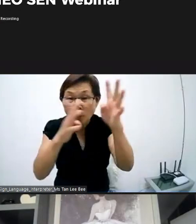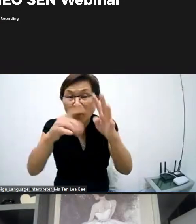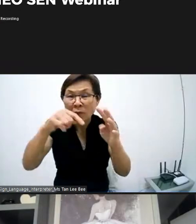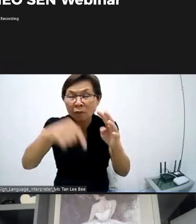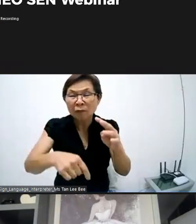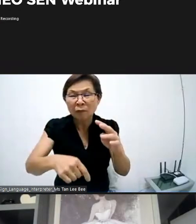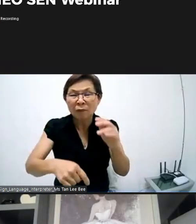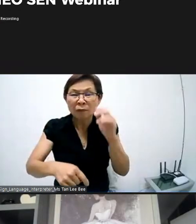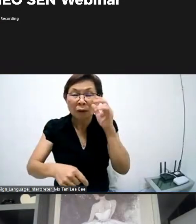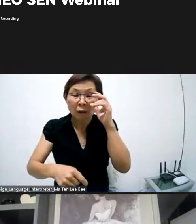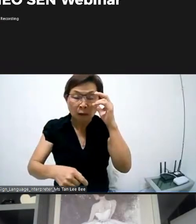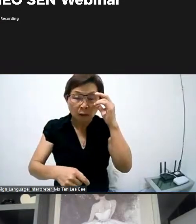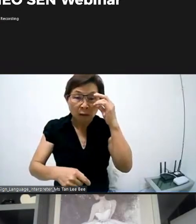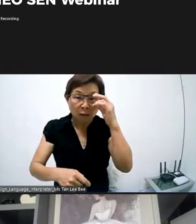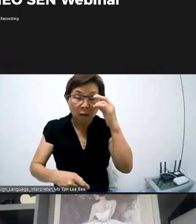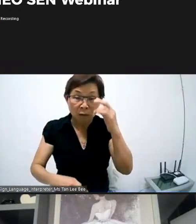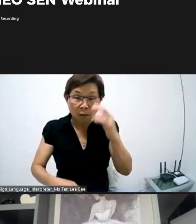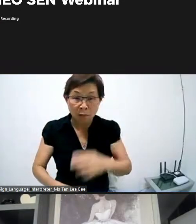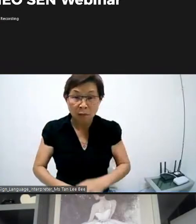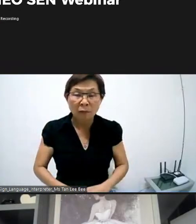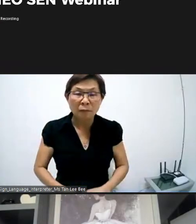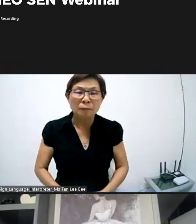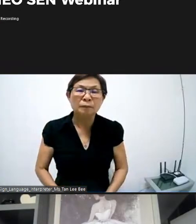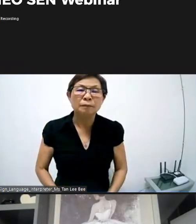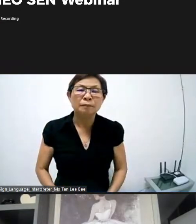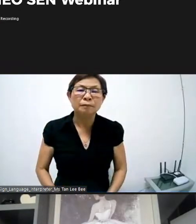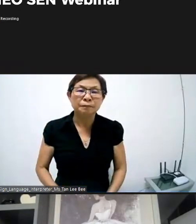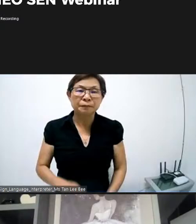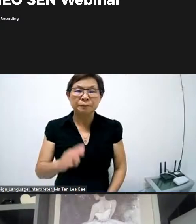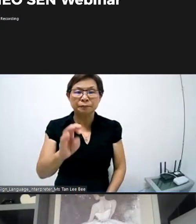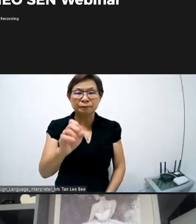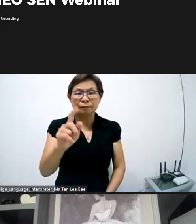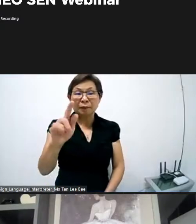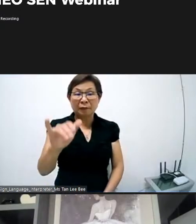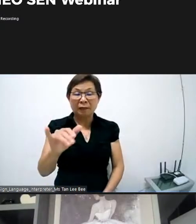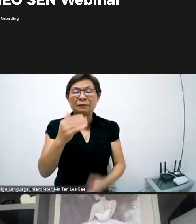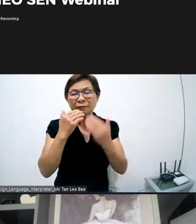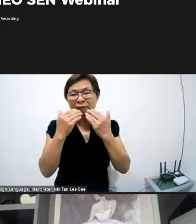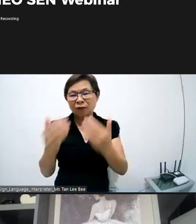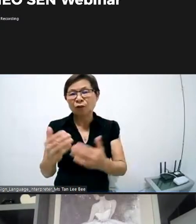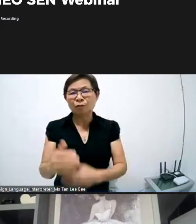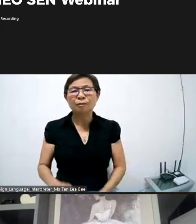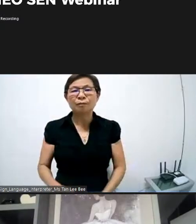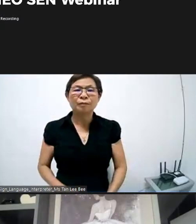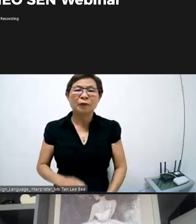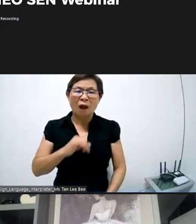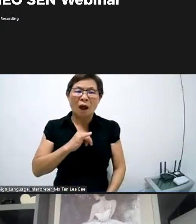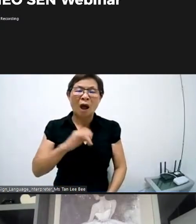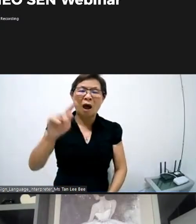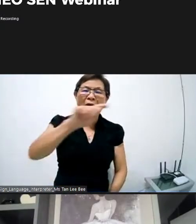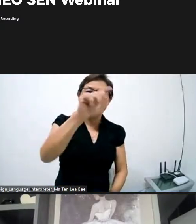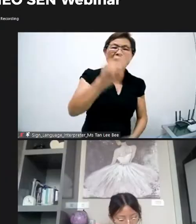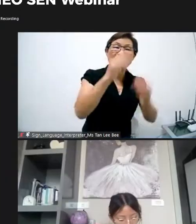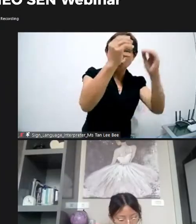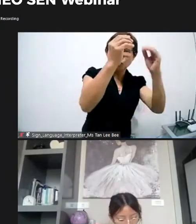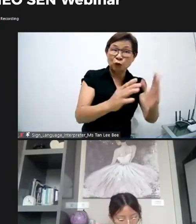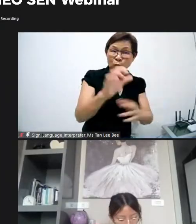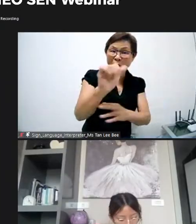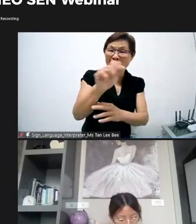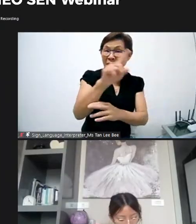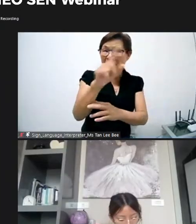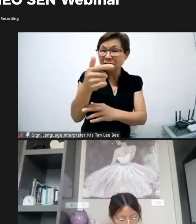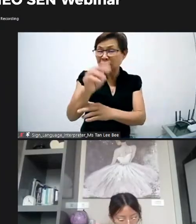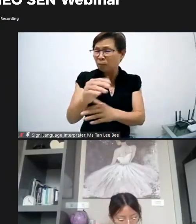are. Thank you. Thank you, Ms. Vetia. I would like to also ask Cikgu Azam. Cikgu Azam, what are